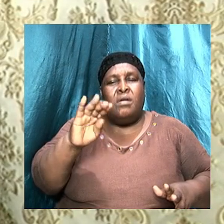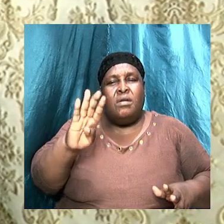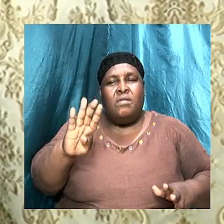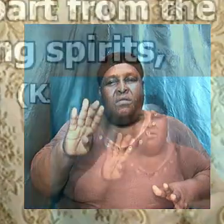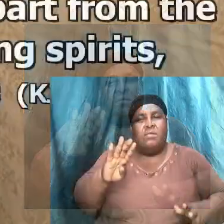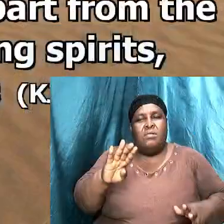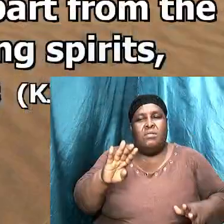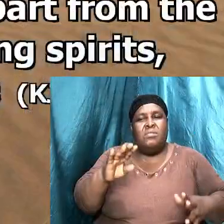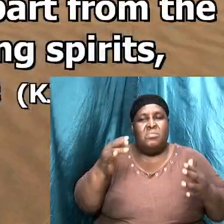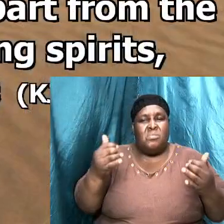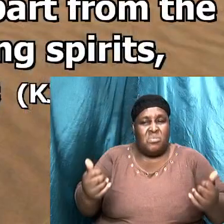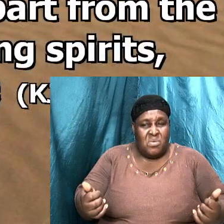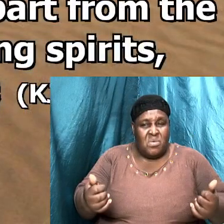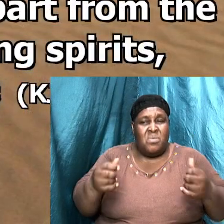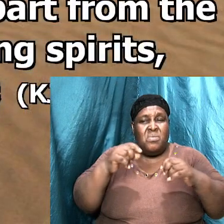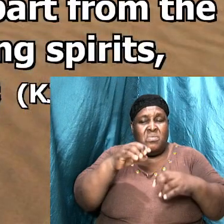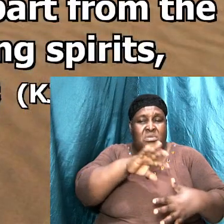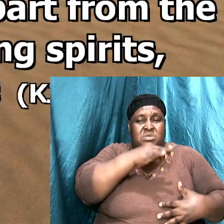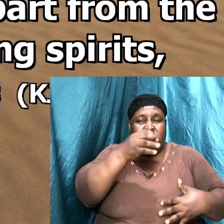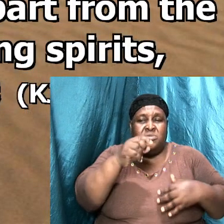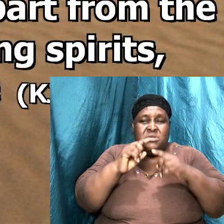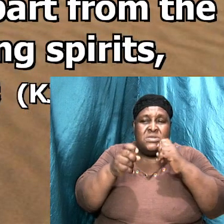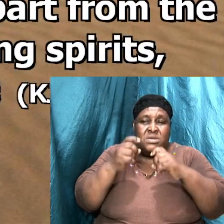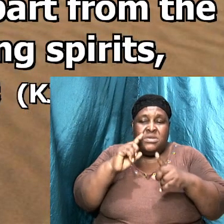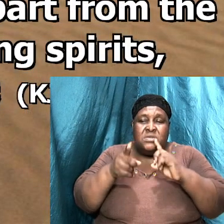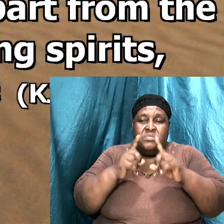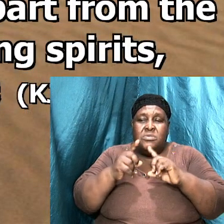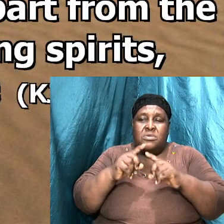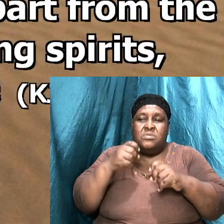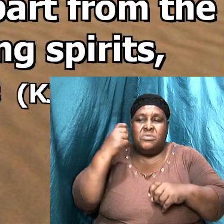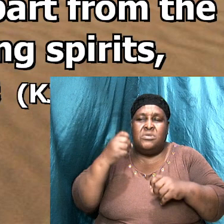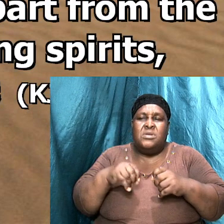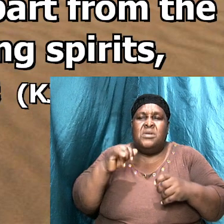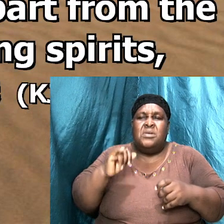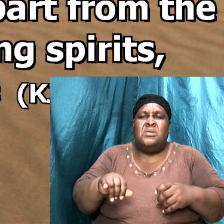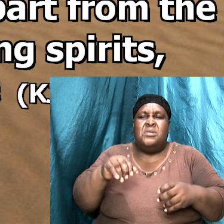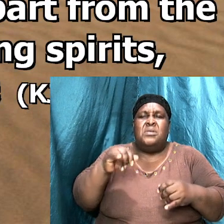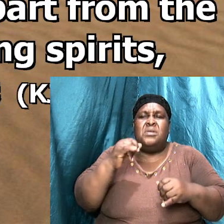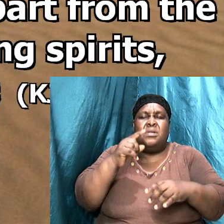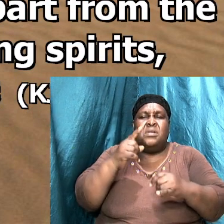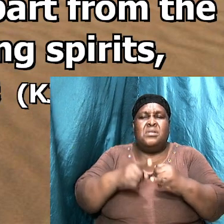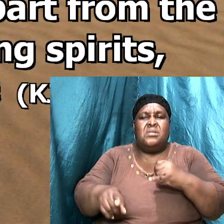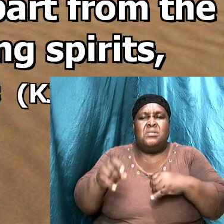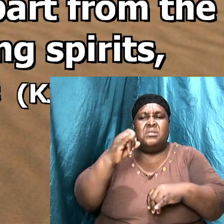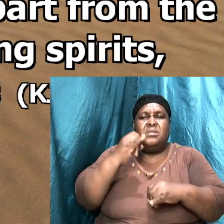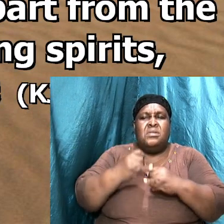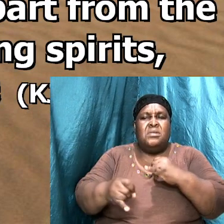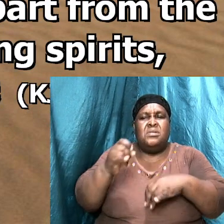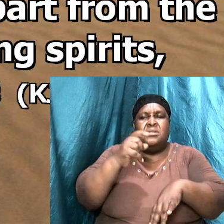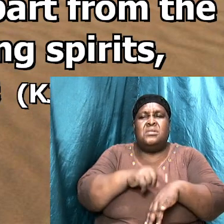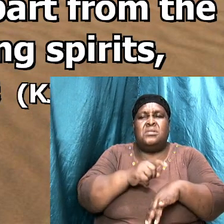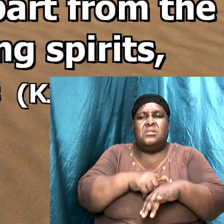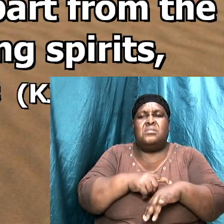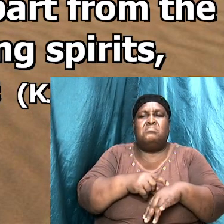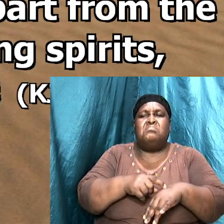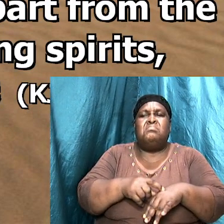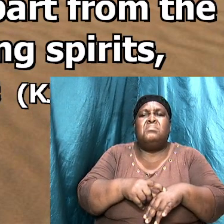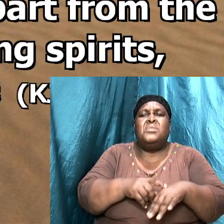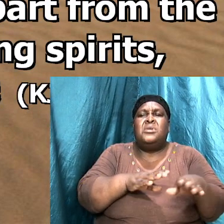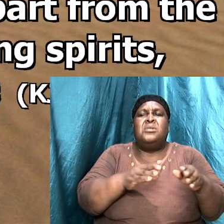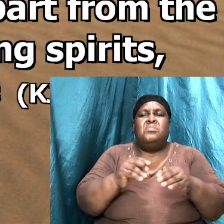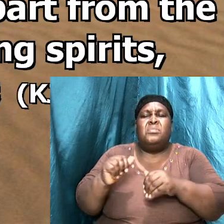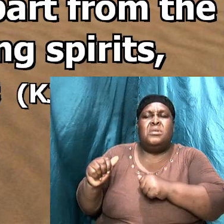Spirit speaketh expressly, that in the latter times some shall depart from the faith, giving heed to seducing